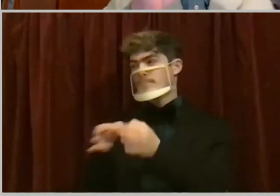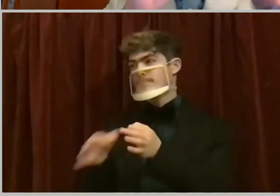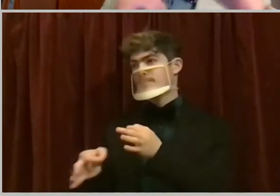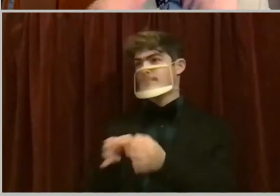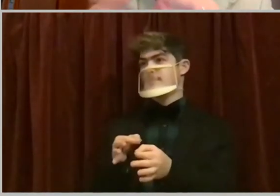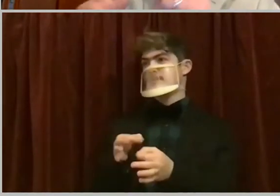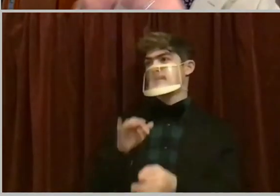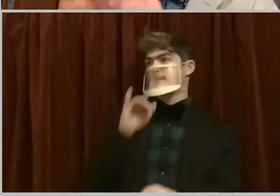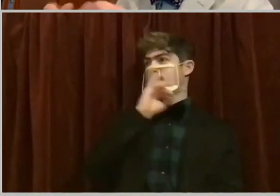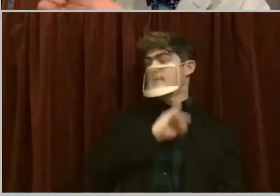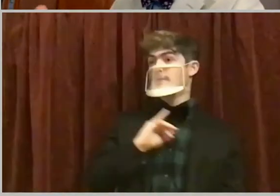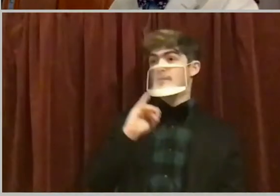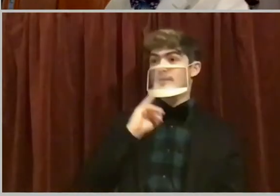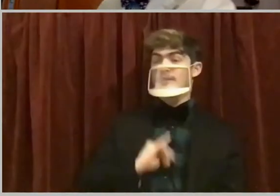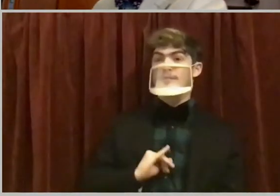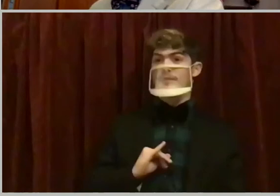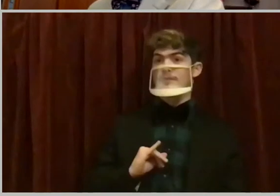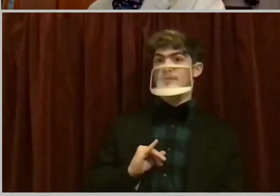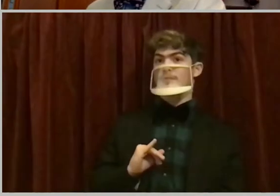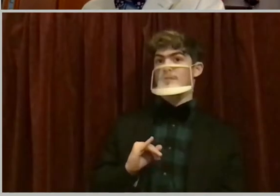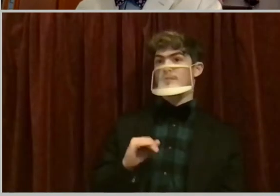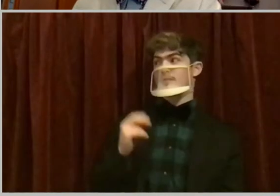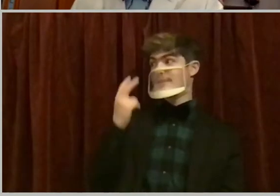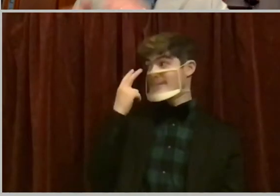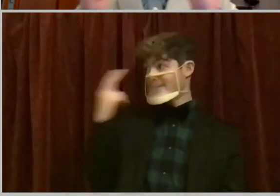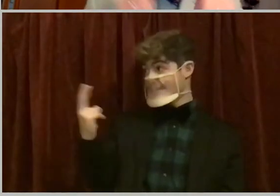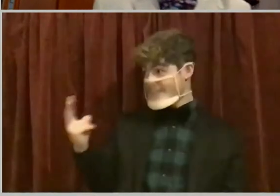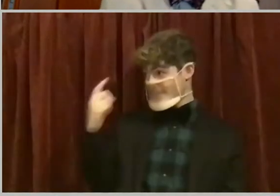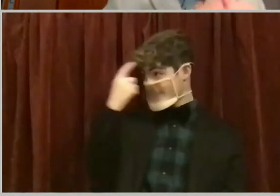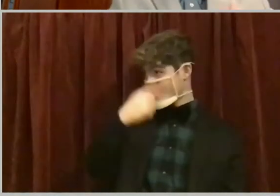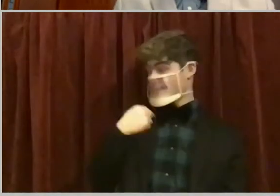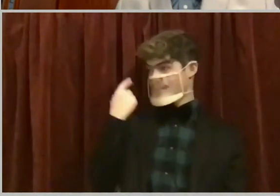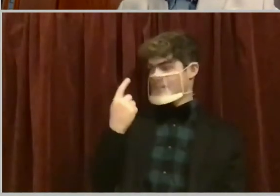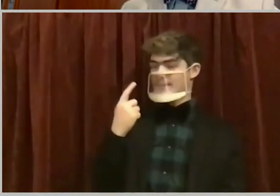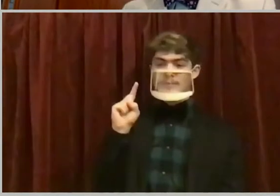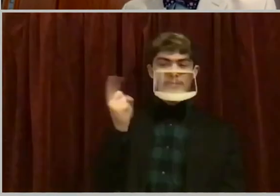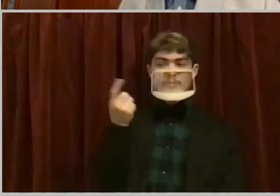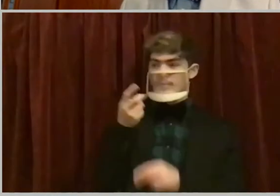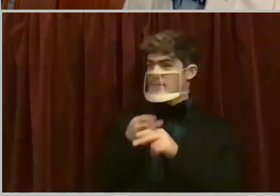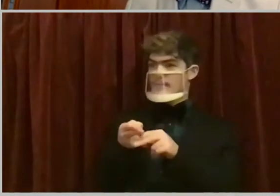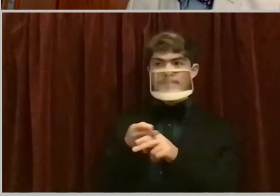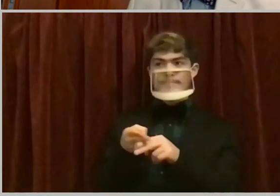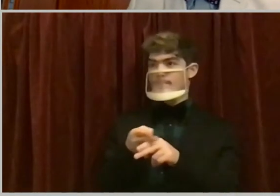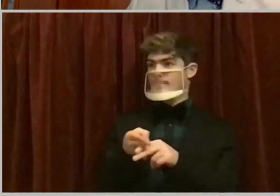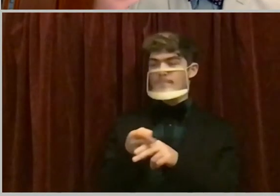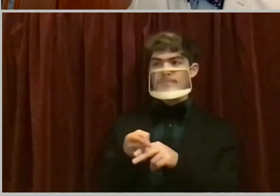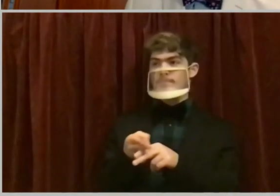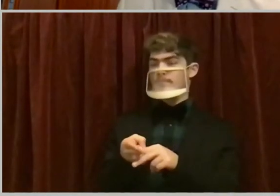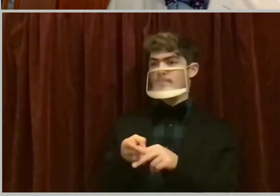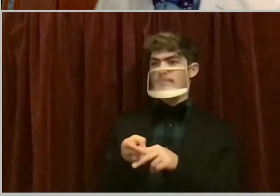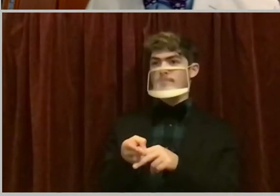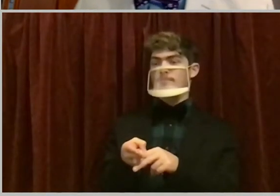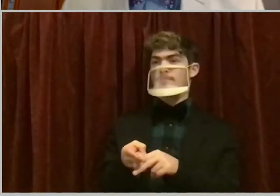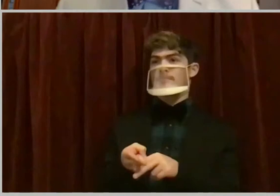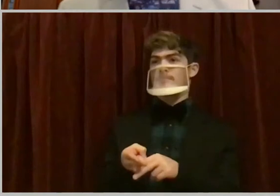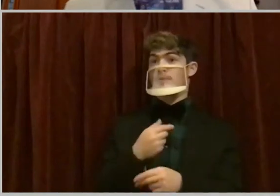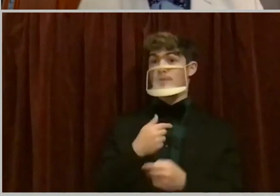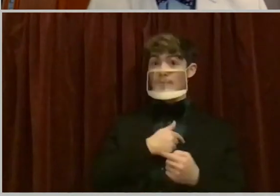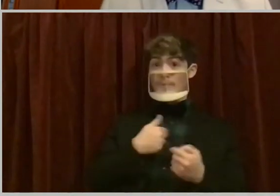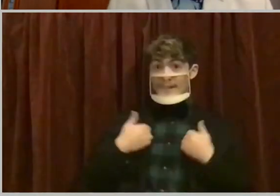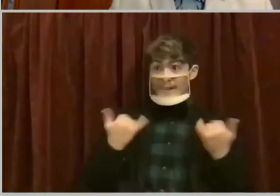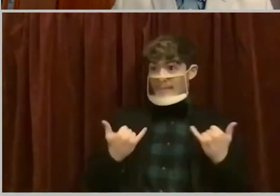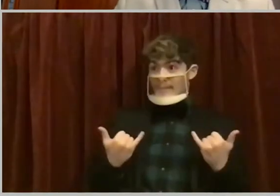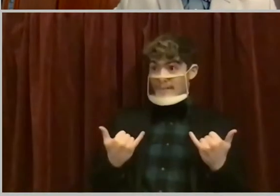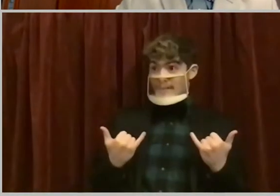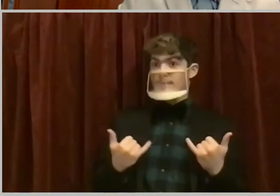at was passing away at that very moment, because it was a temporary covenant. And what we have today is the real thing